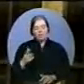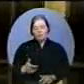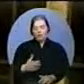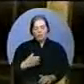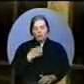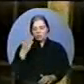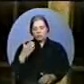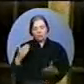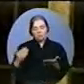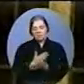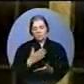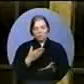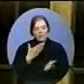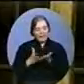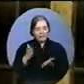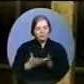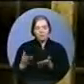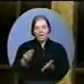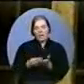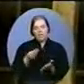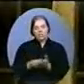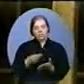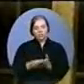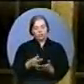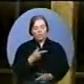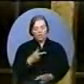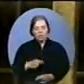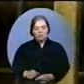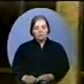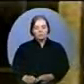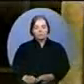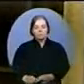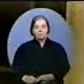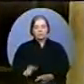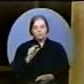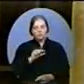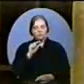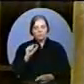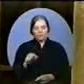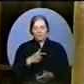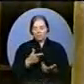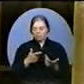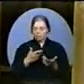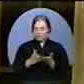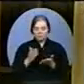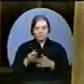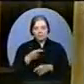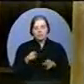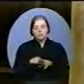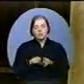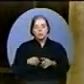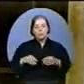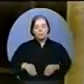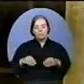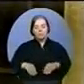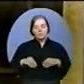blown through by drunken sailors on a binge. And now we know where the money's going. The industry minister has been siphoning off money